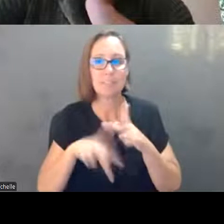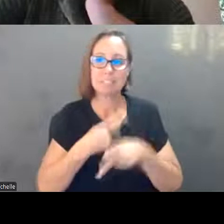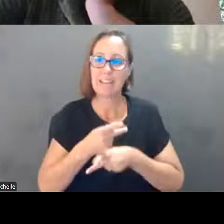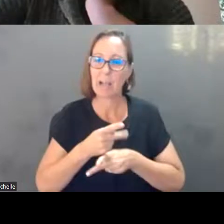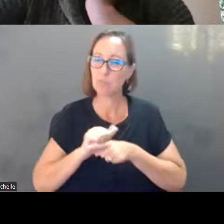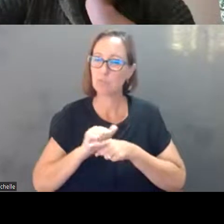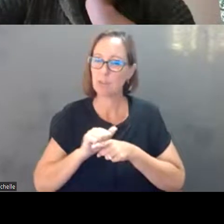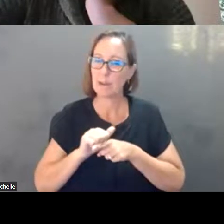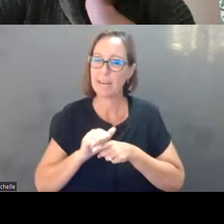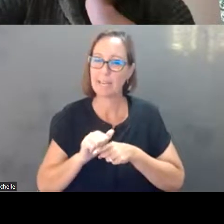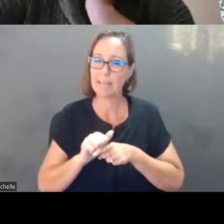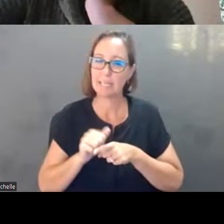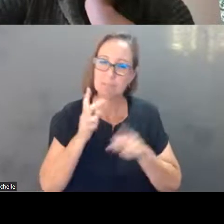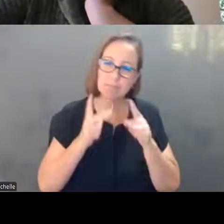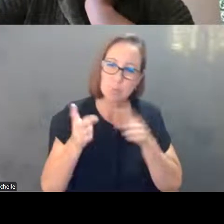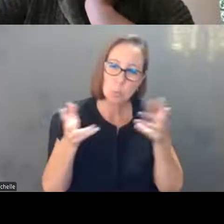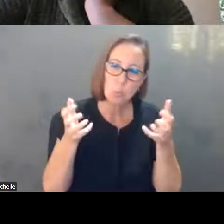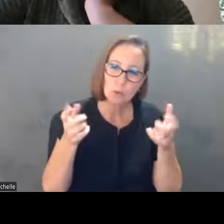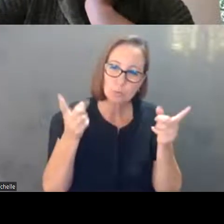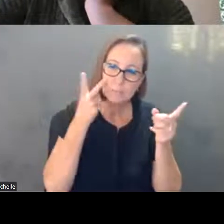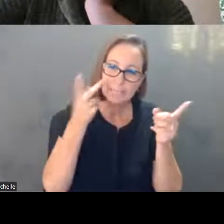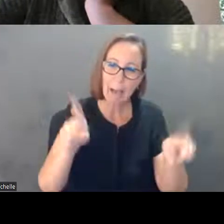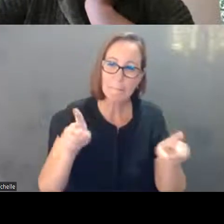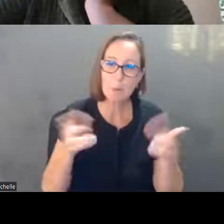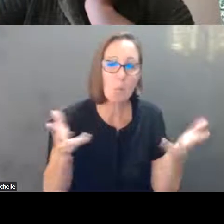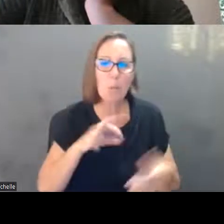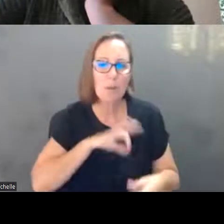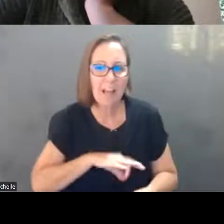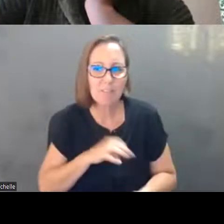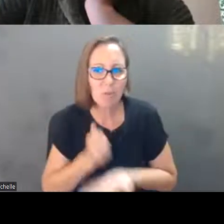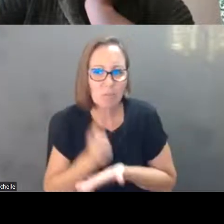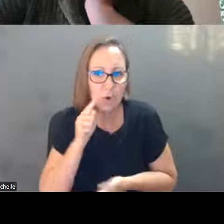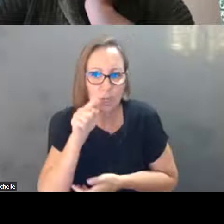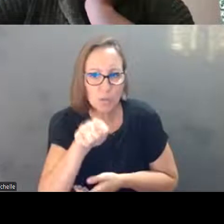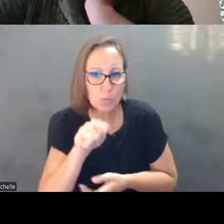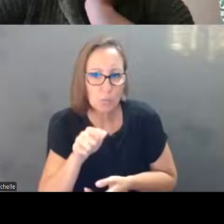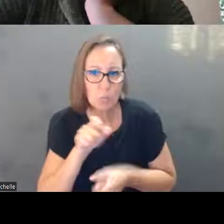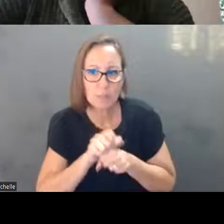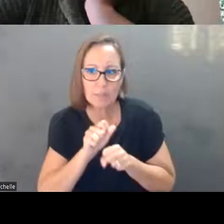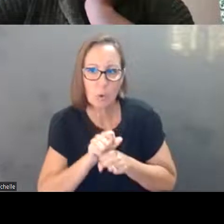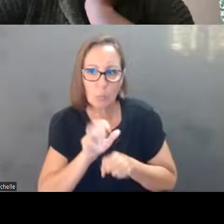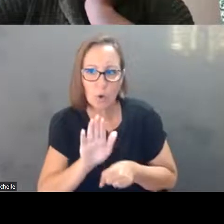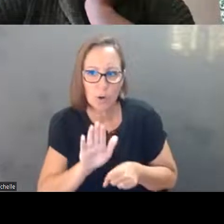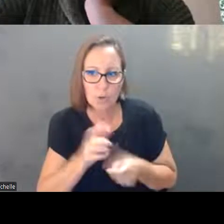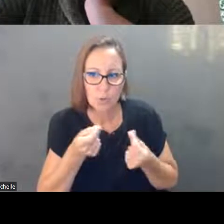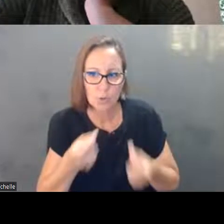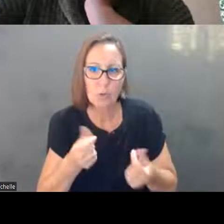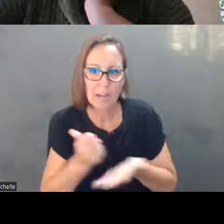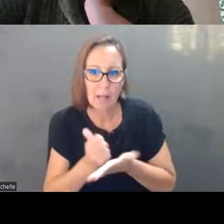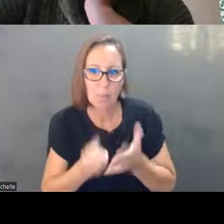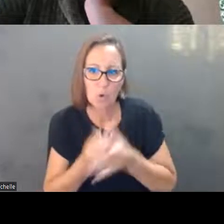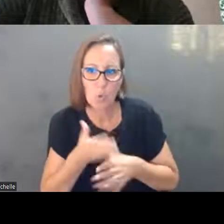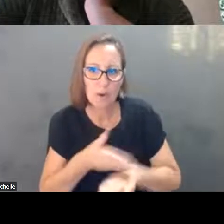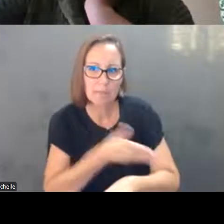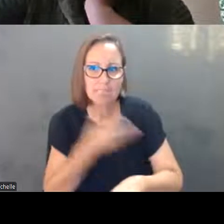that you would like to see, what would be helpful for you and your work in helping you grow and become a better